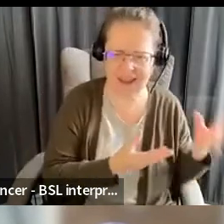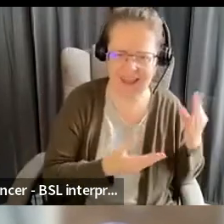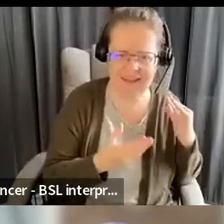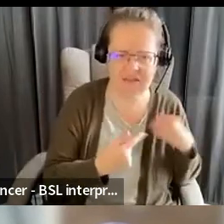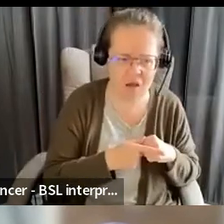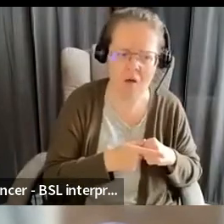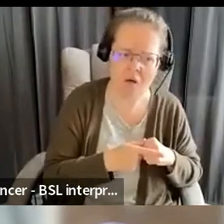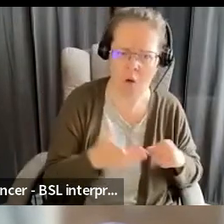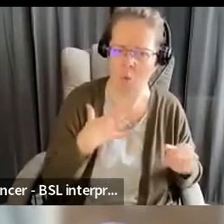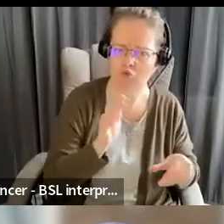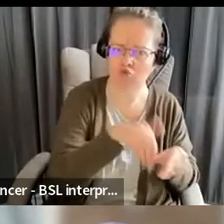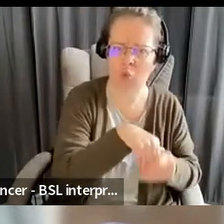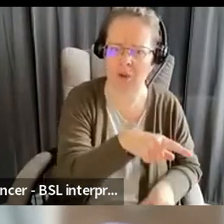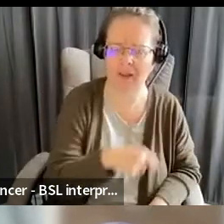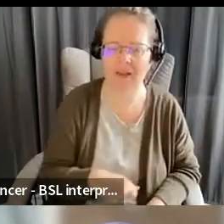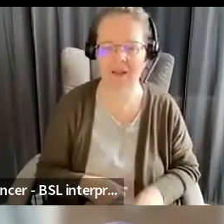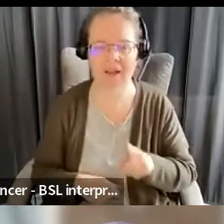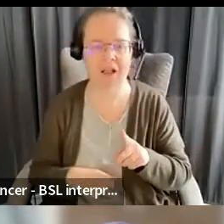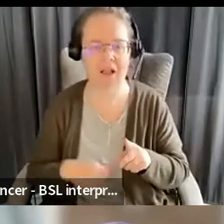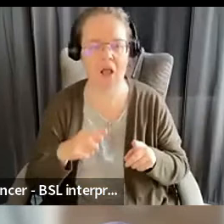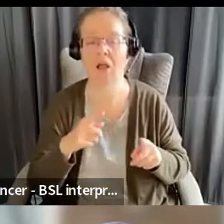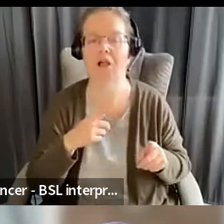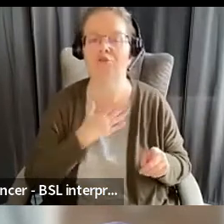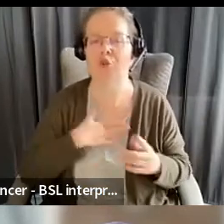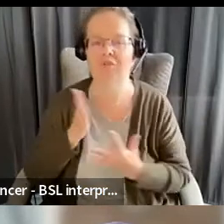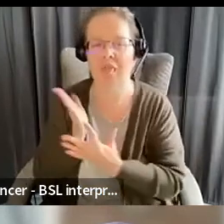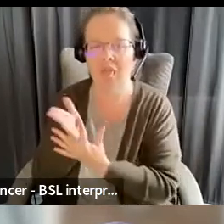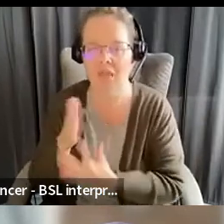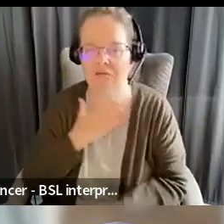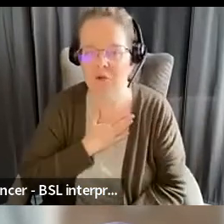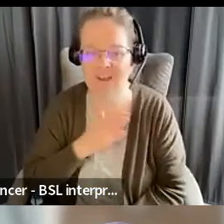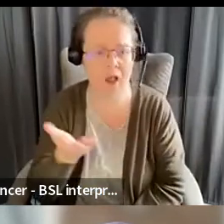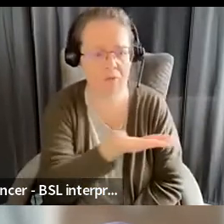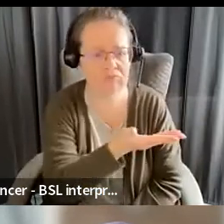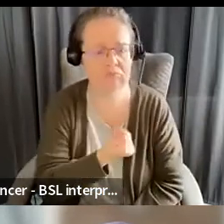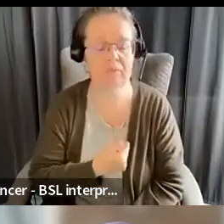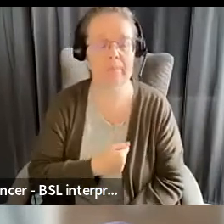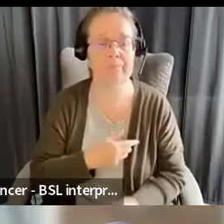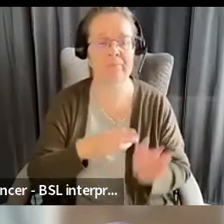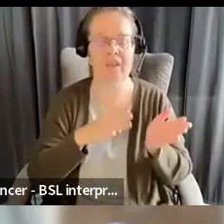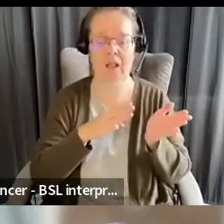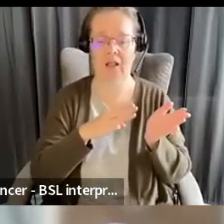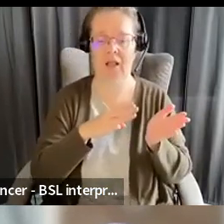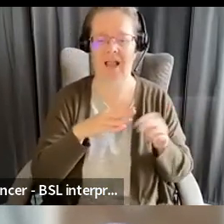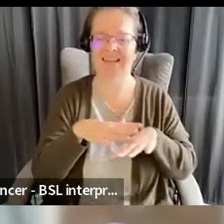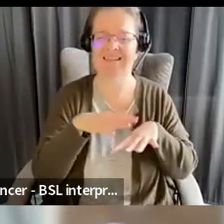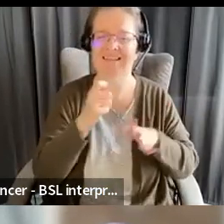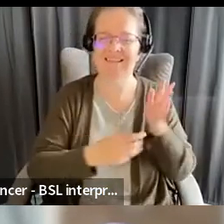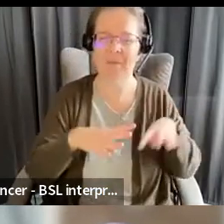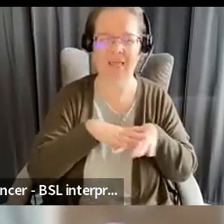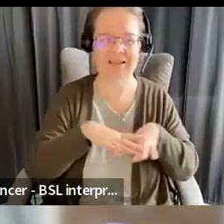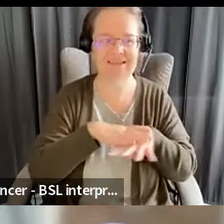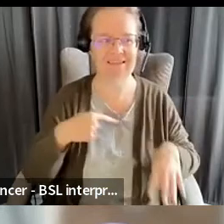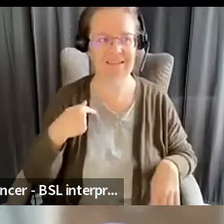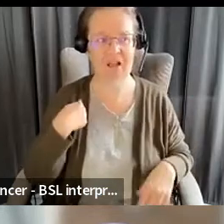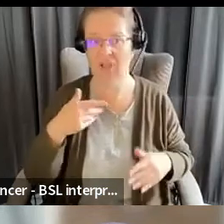even. No, the Disability Network, sorry. Go on. Just going to say the Disability Network, I've only been here less